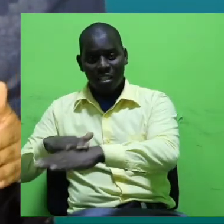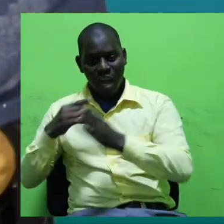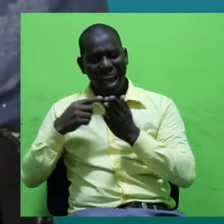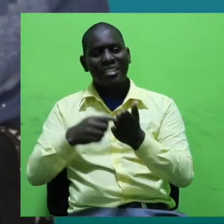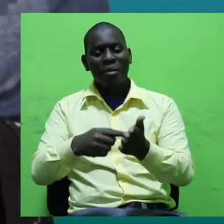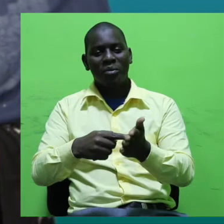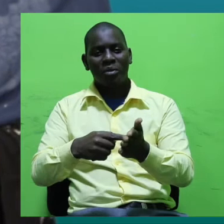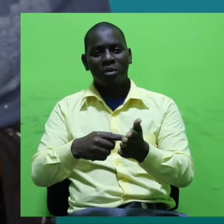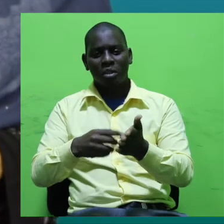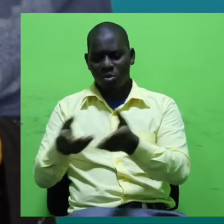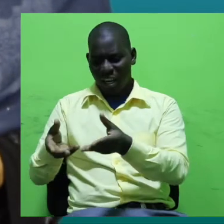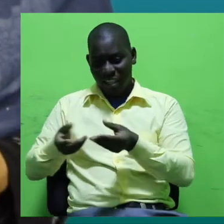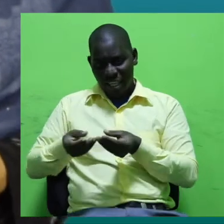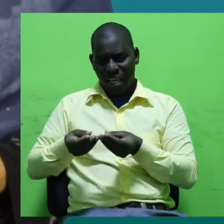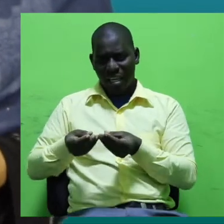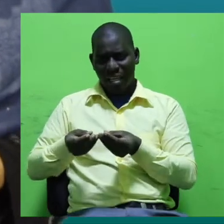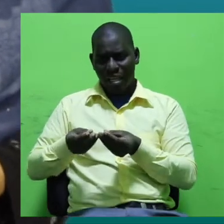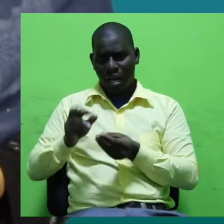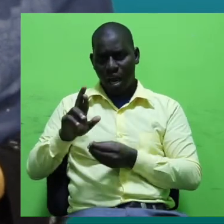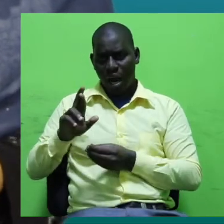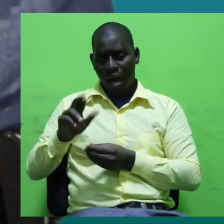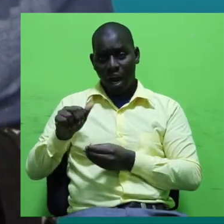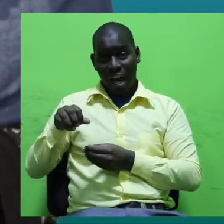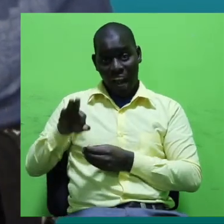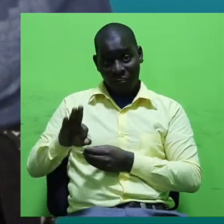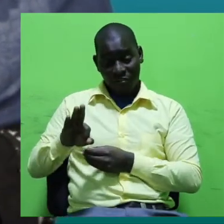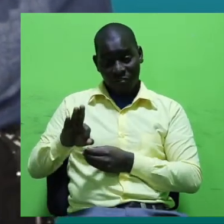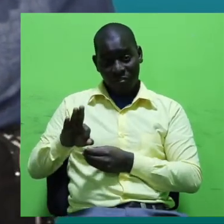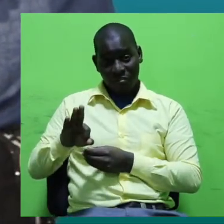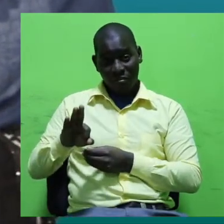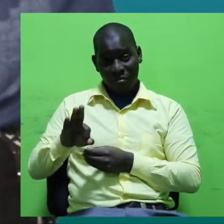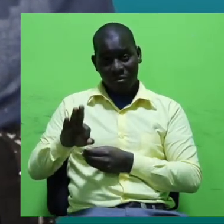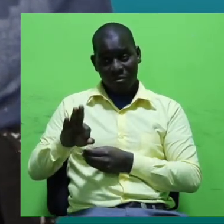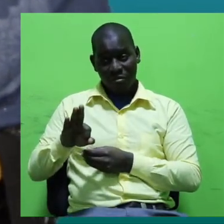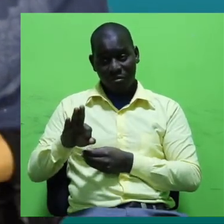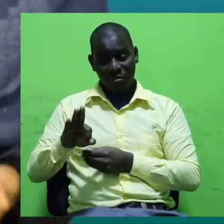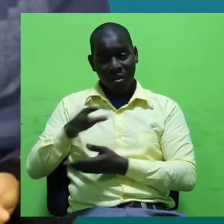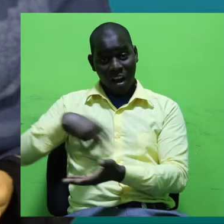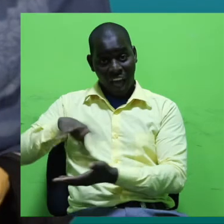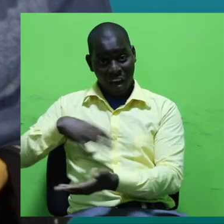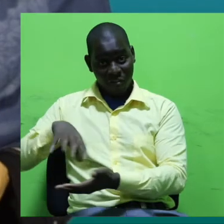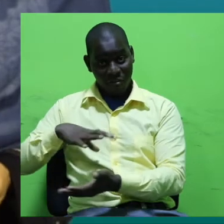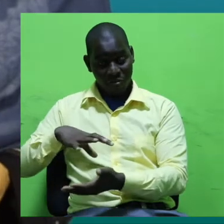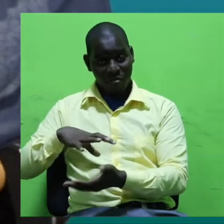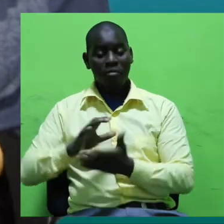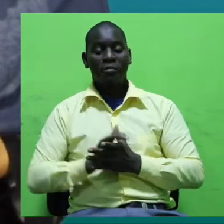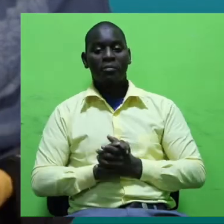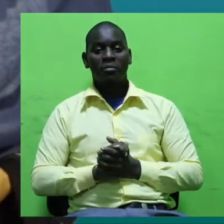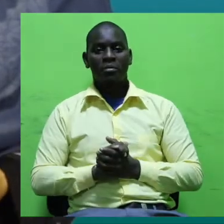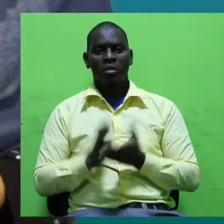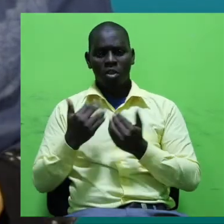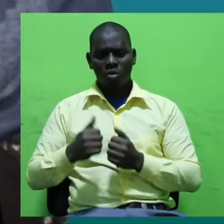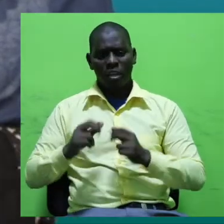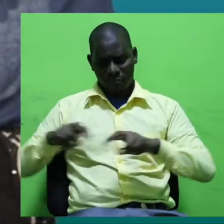Measuring is important in collecting, comparing, and interpreting data. It helps the scientists to